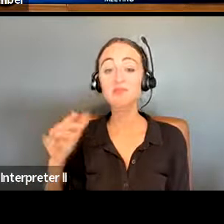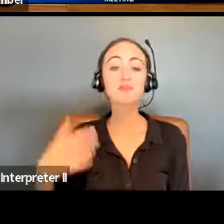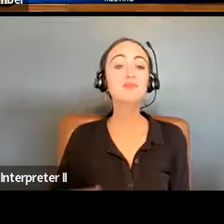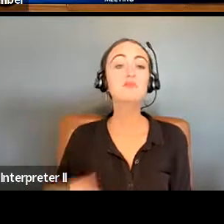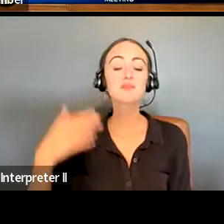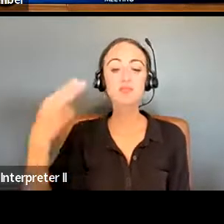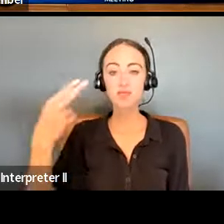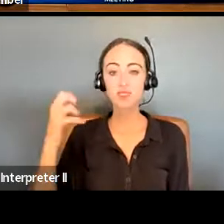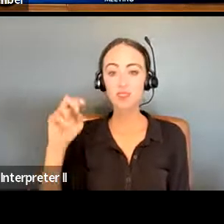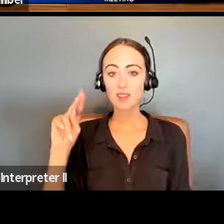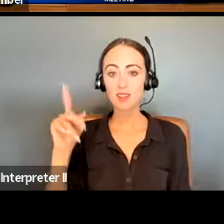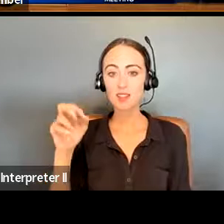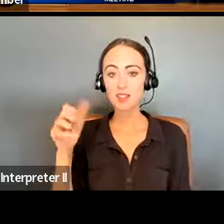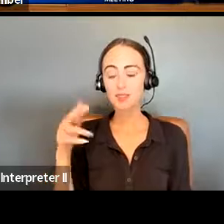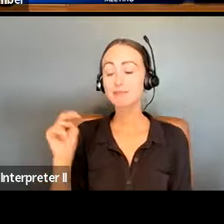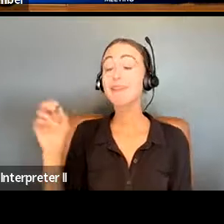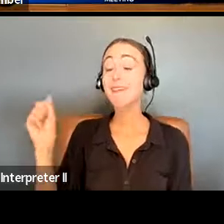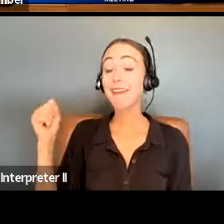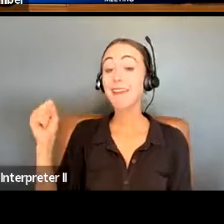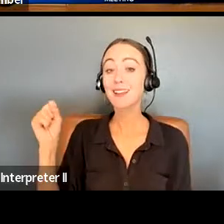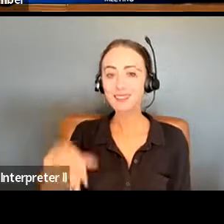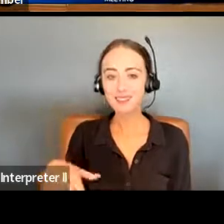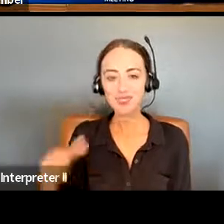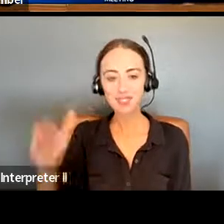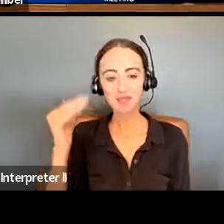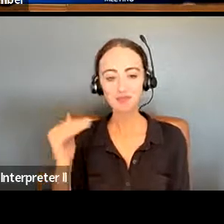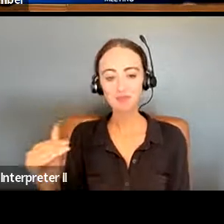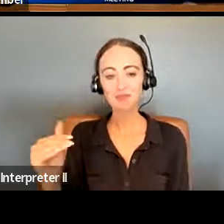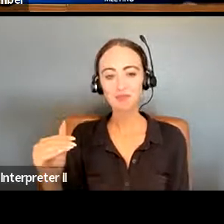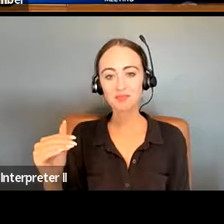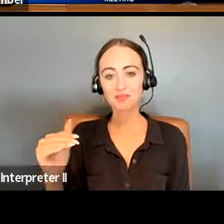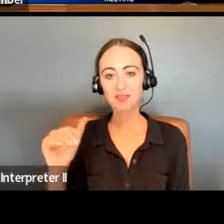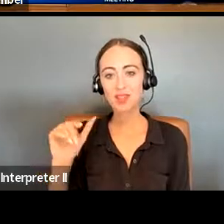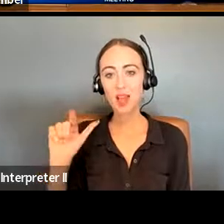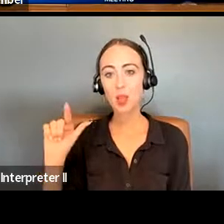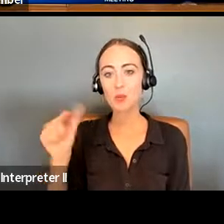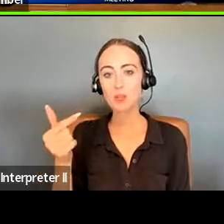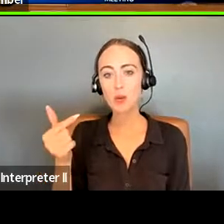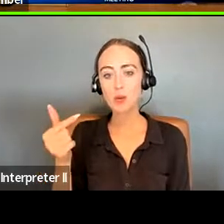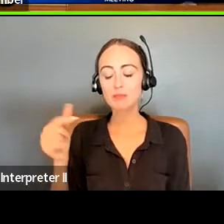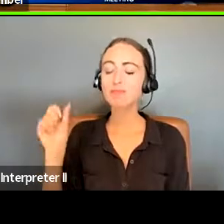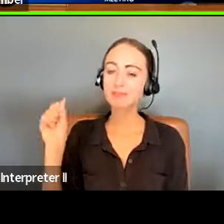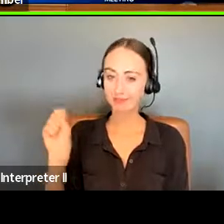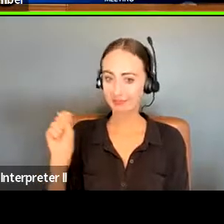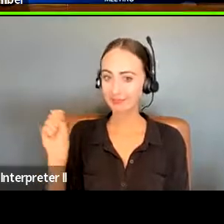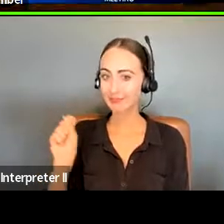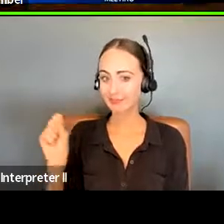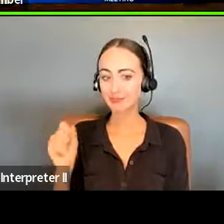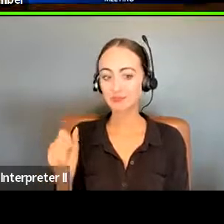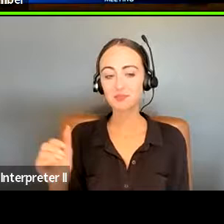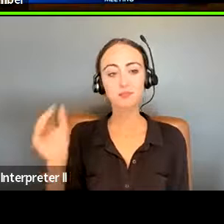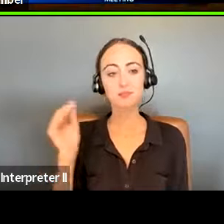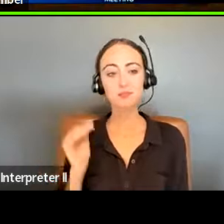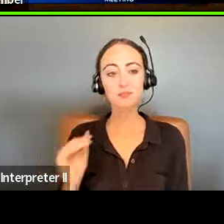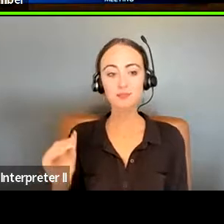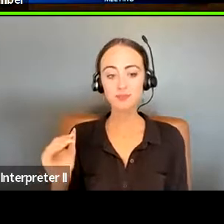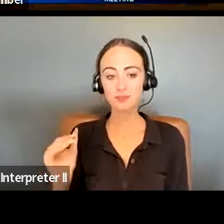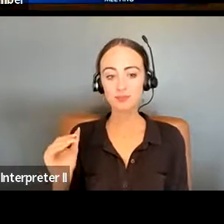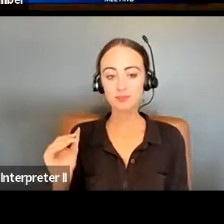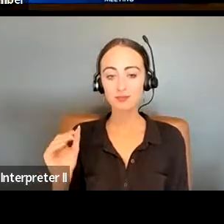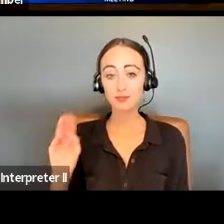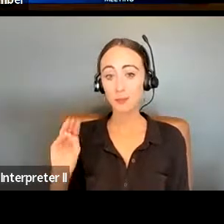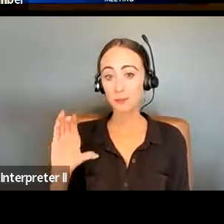Henderson. Yes. Henderson votes yes. Councilmember Lewis George. Yes. Councilmember Lewis George votes yes.